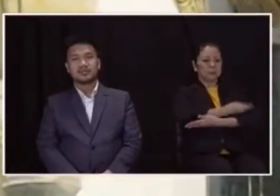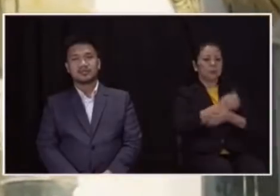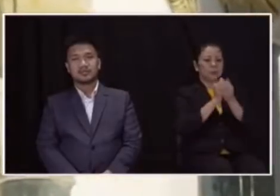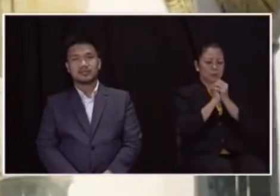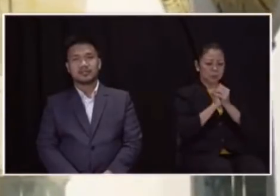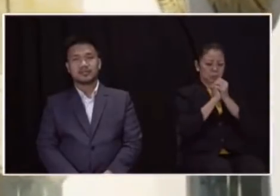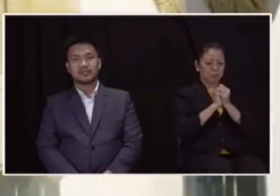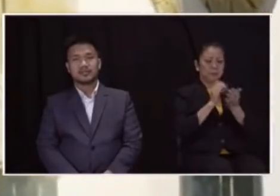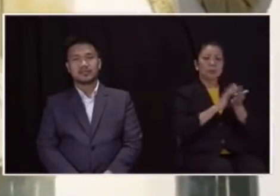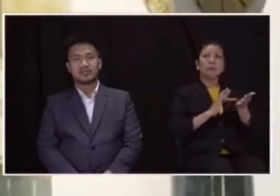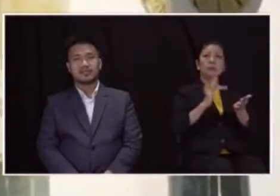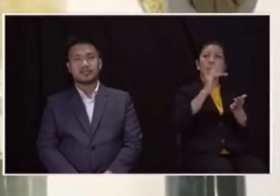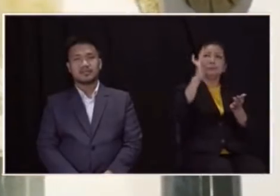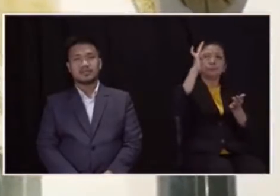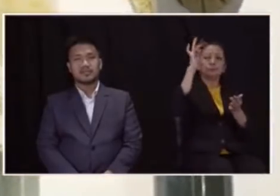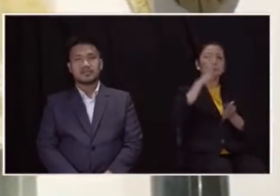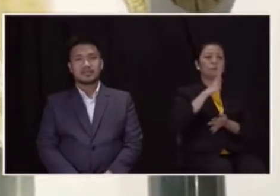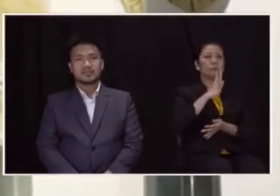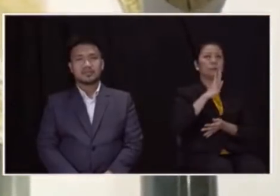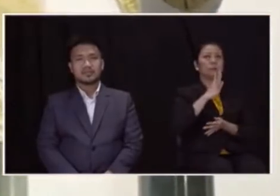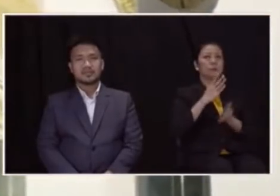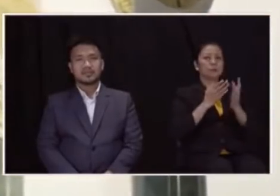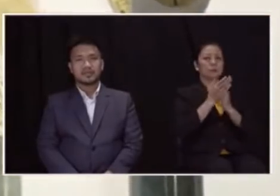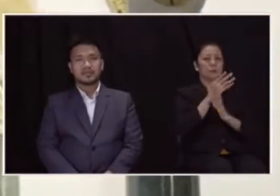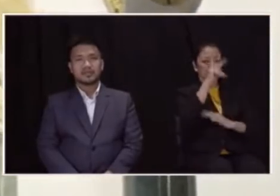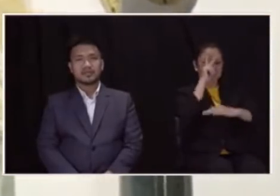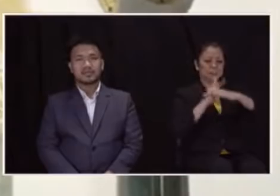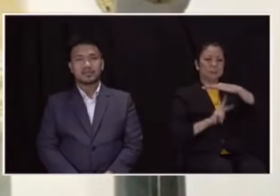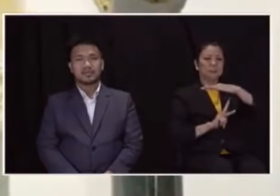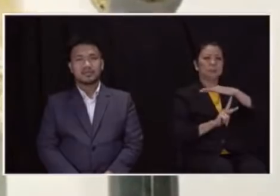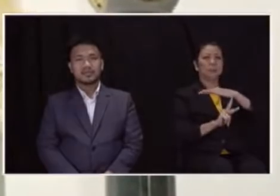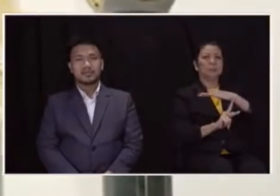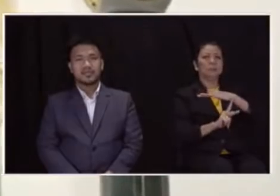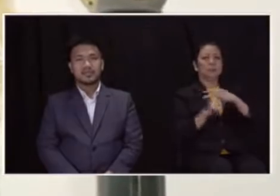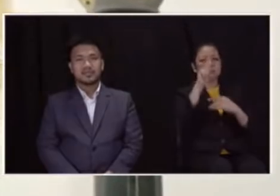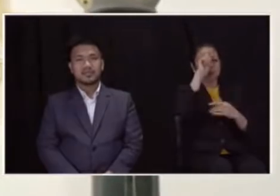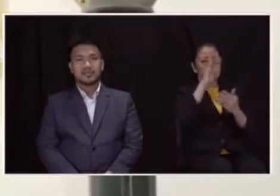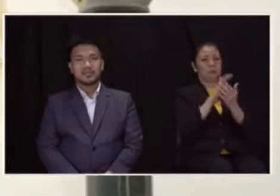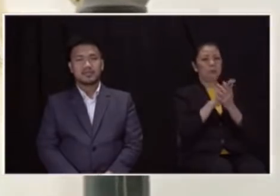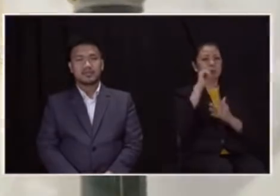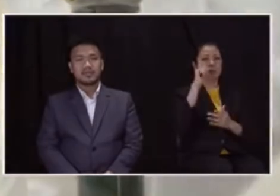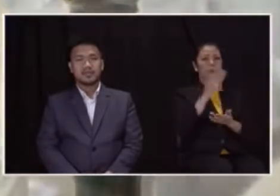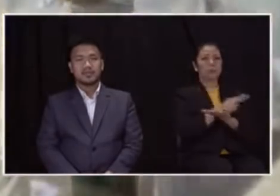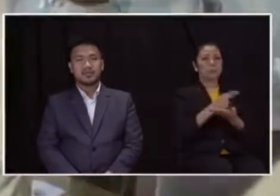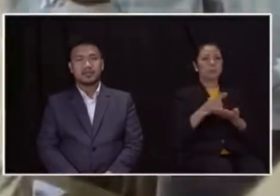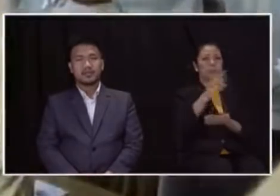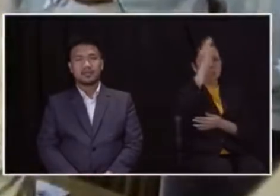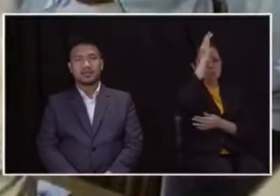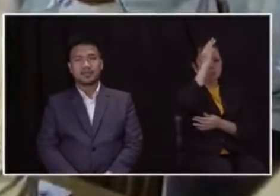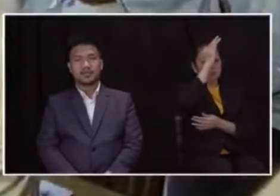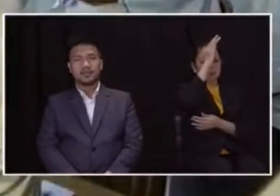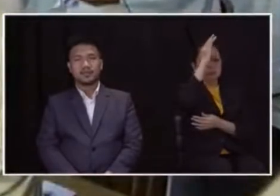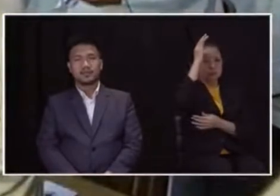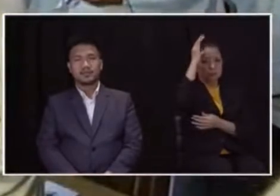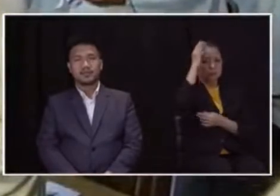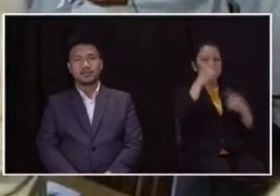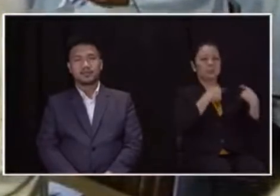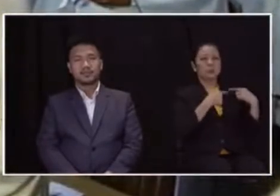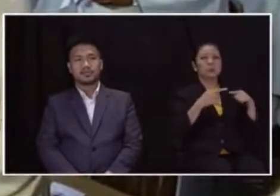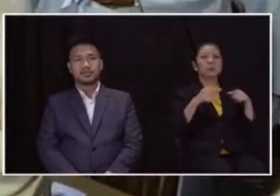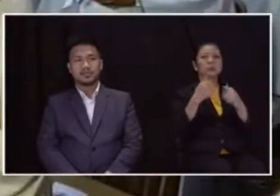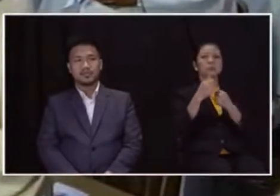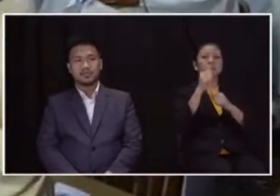is adored and glorified. He has spoken through the prophets. I believe in one holy, Catholic and